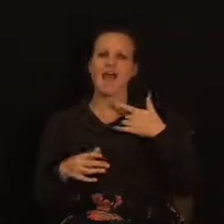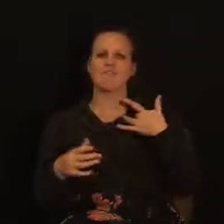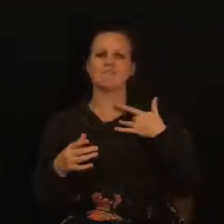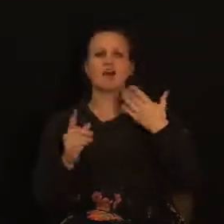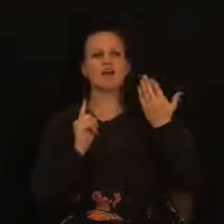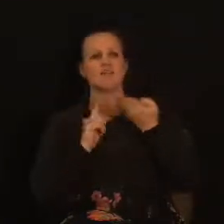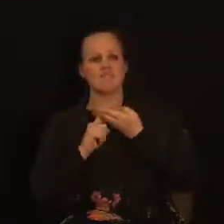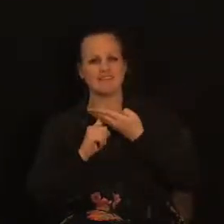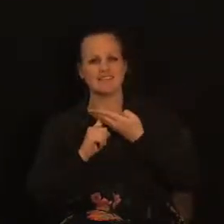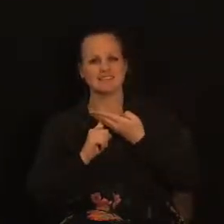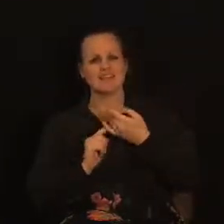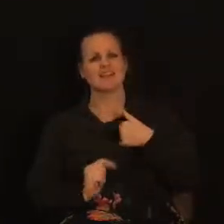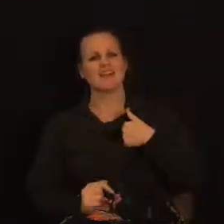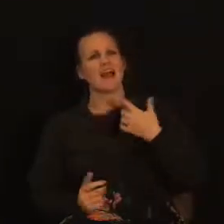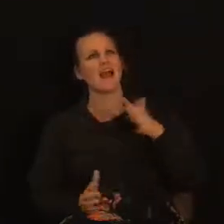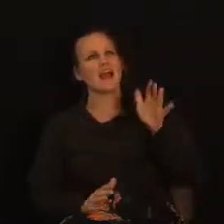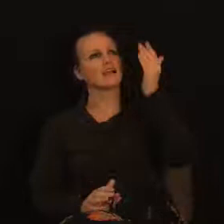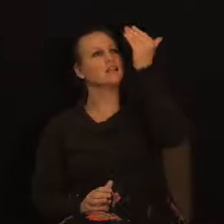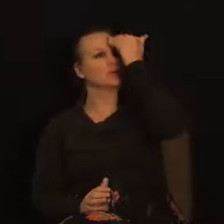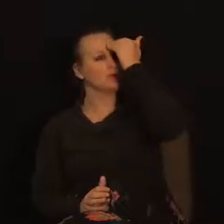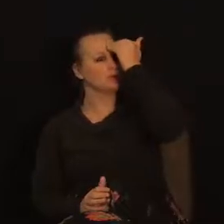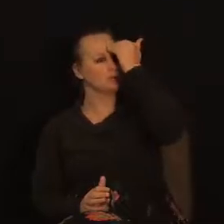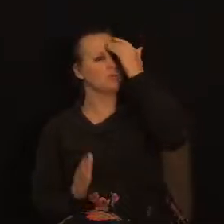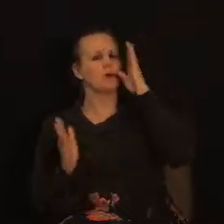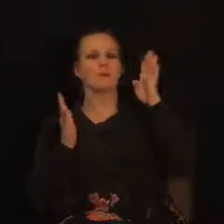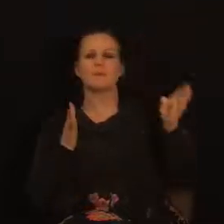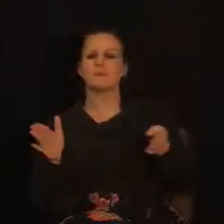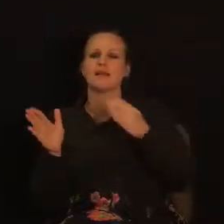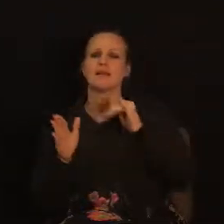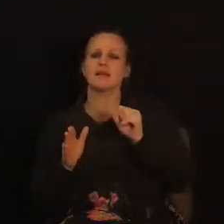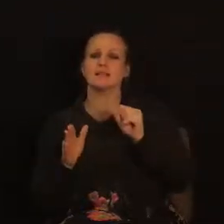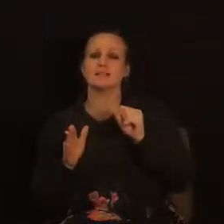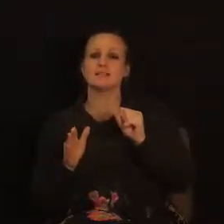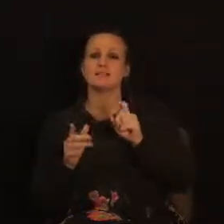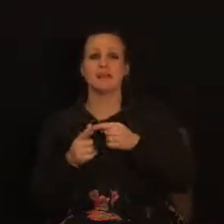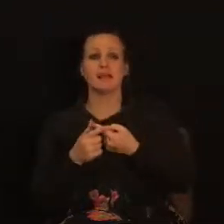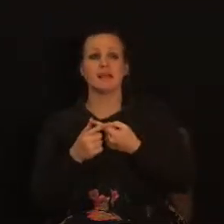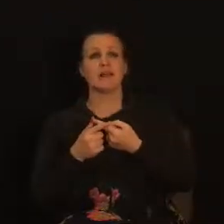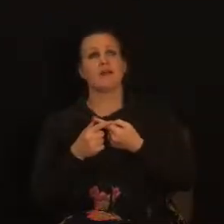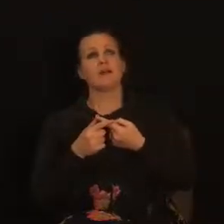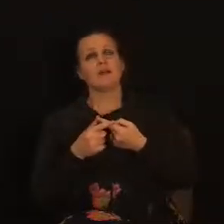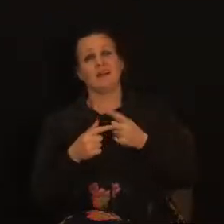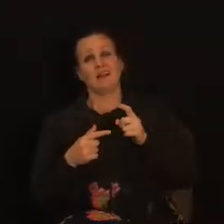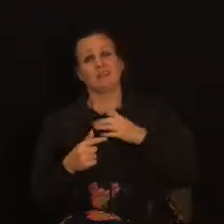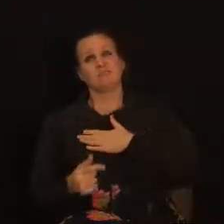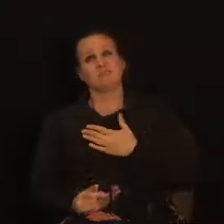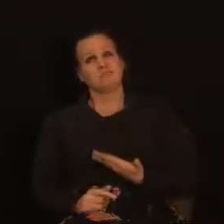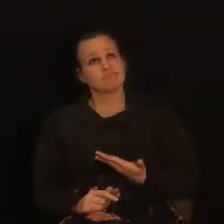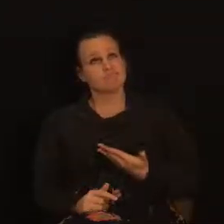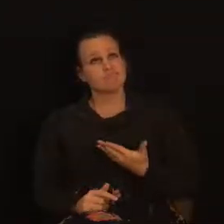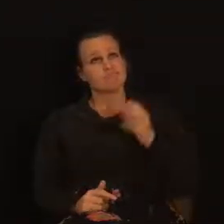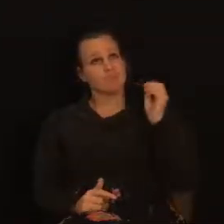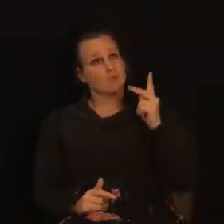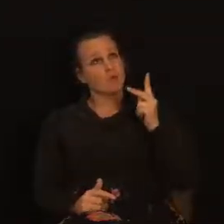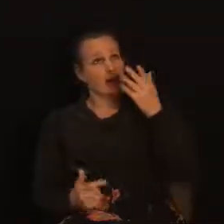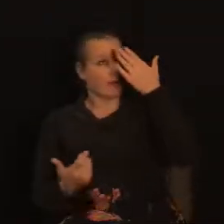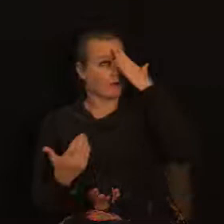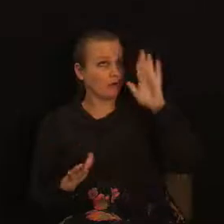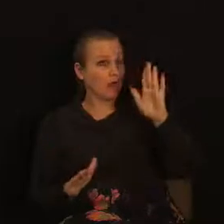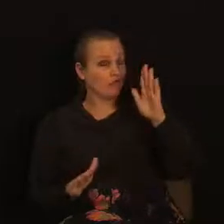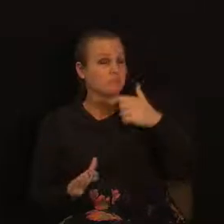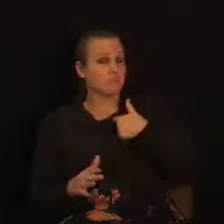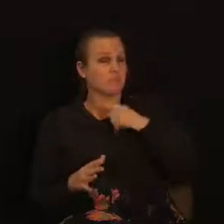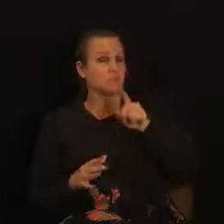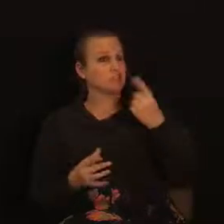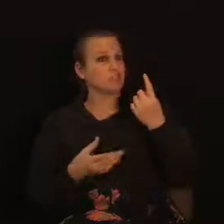knew. I was so convinced, and then I have to go, okay, Lord, I don't know. I'm just going to trust you. I